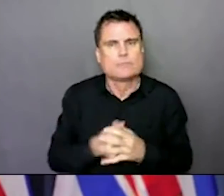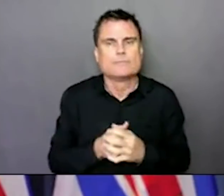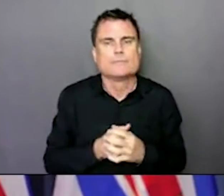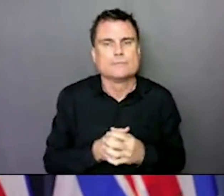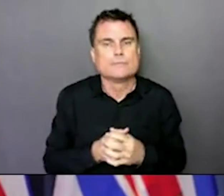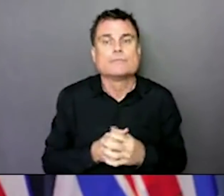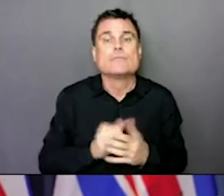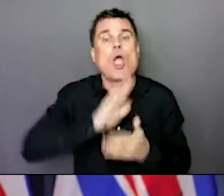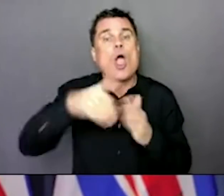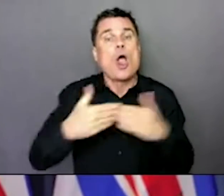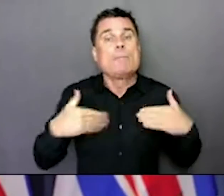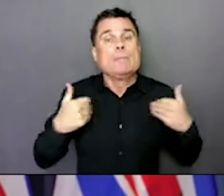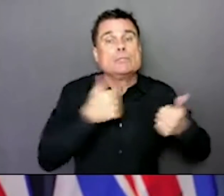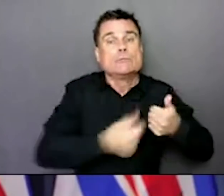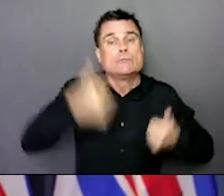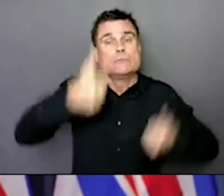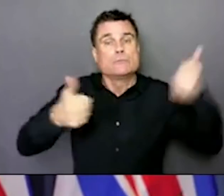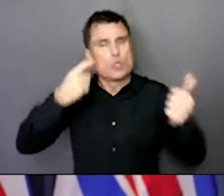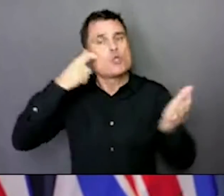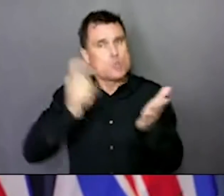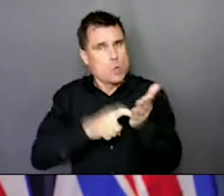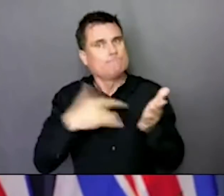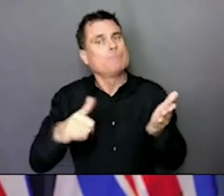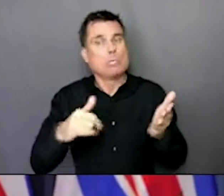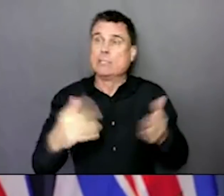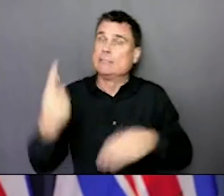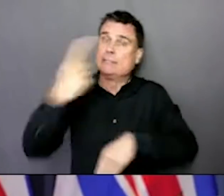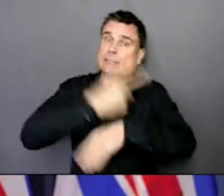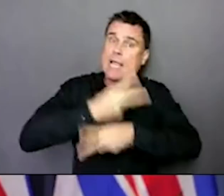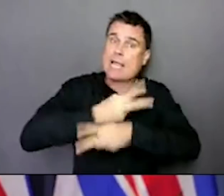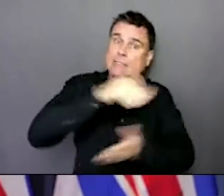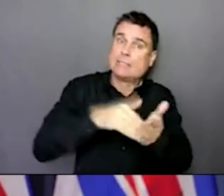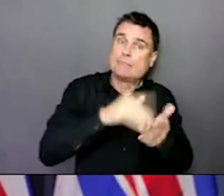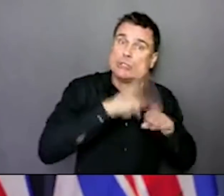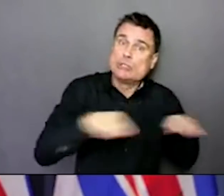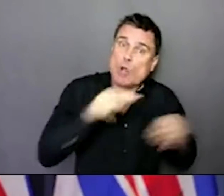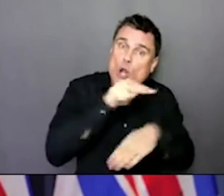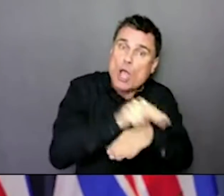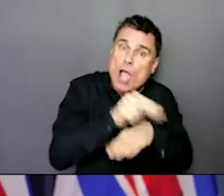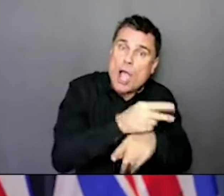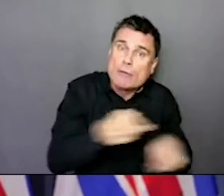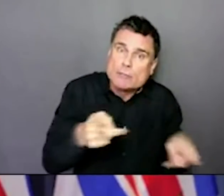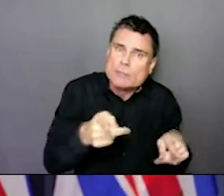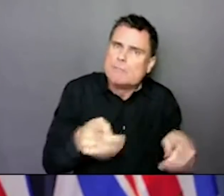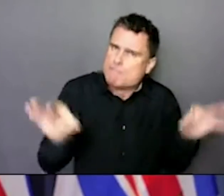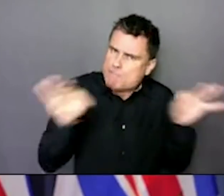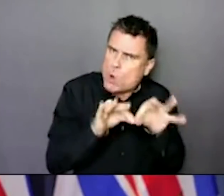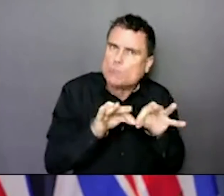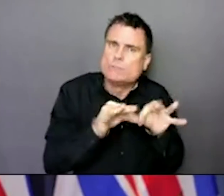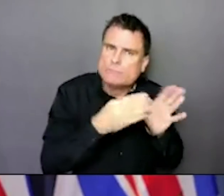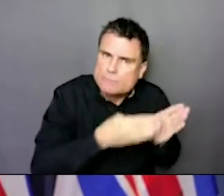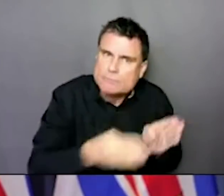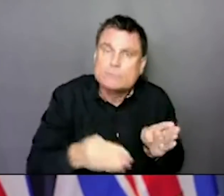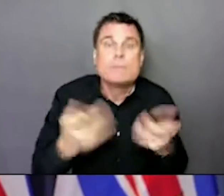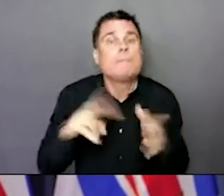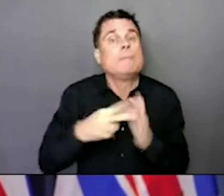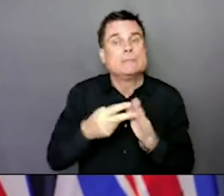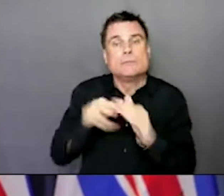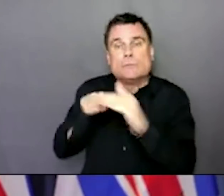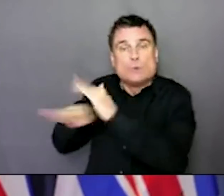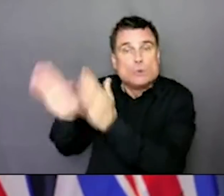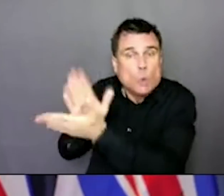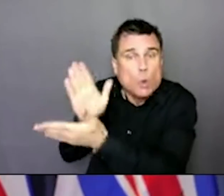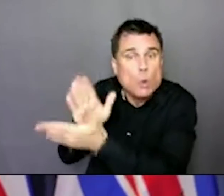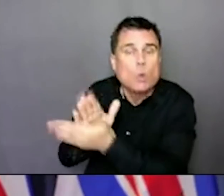well as the development of our children and getting them prepared for the K-12 system and beyond, as we build more skills into